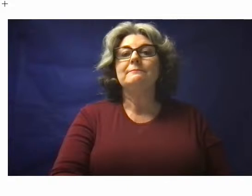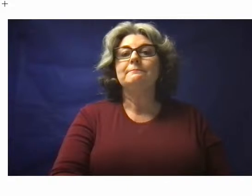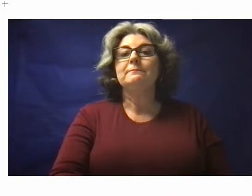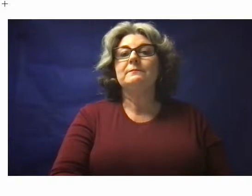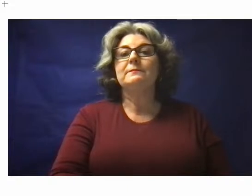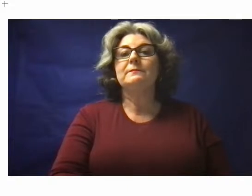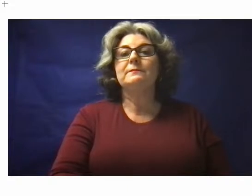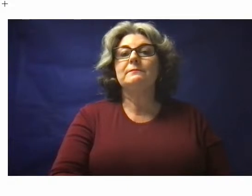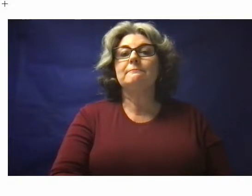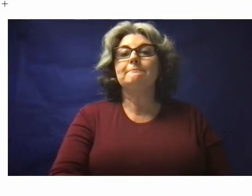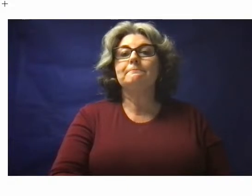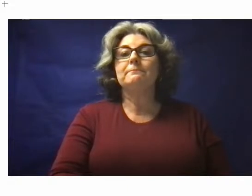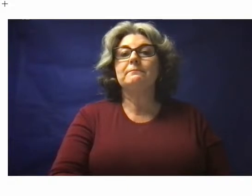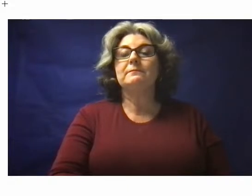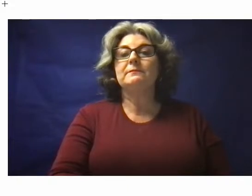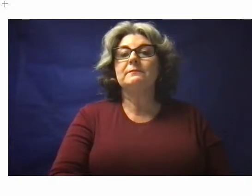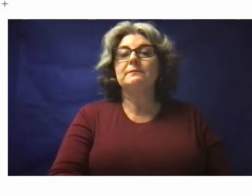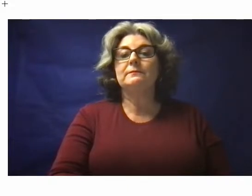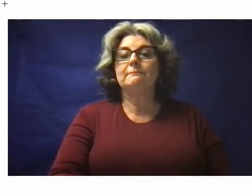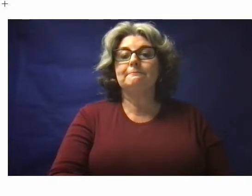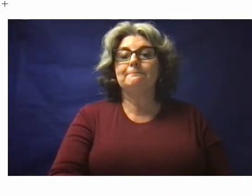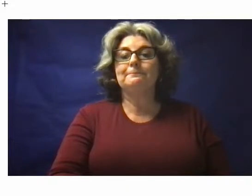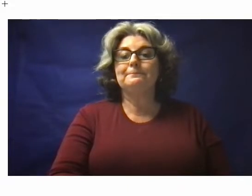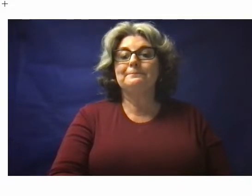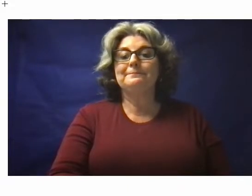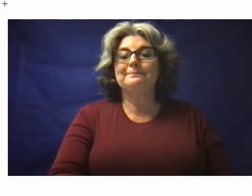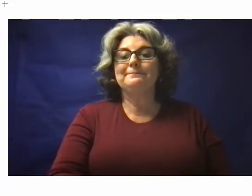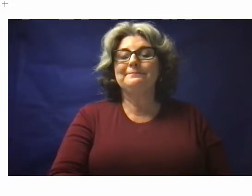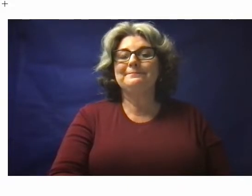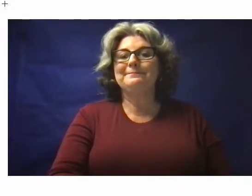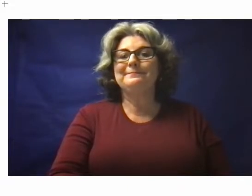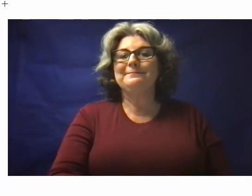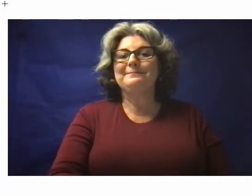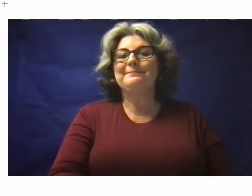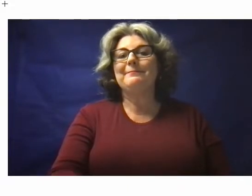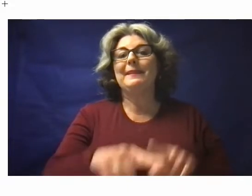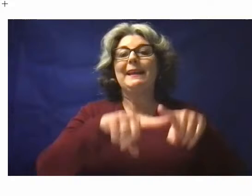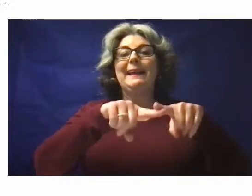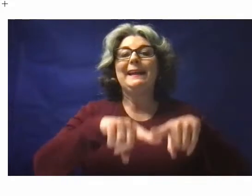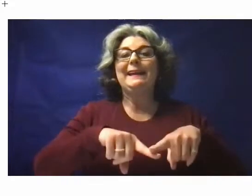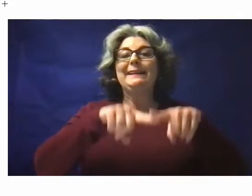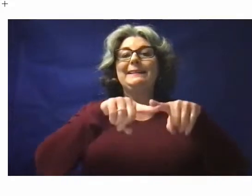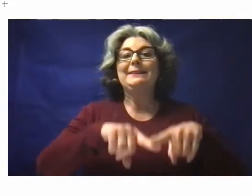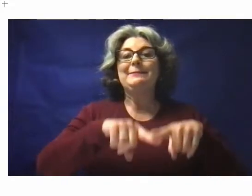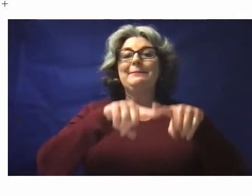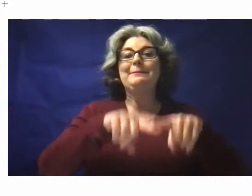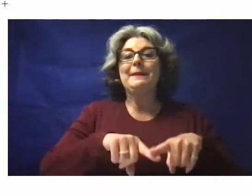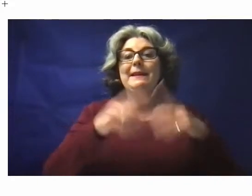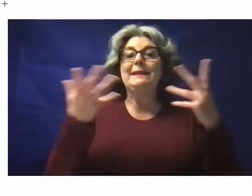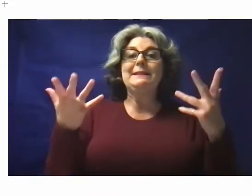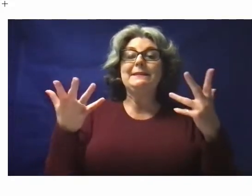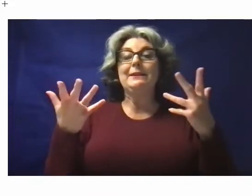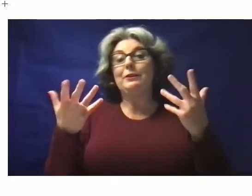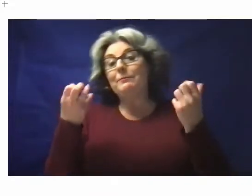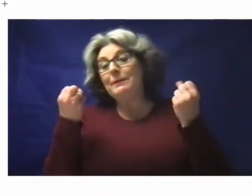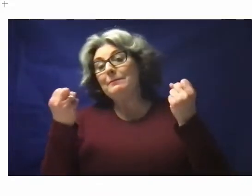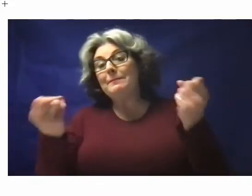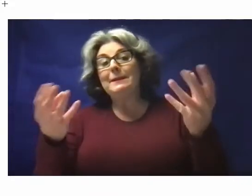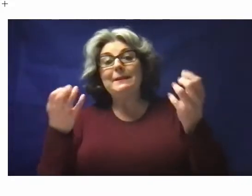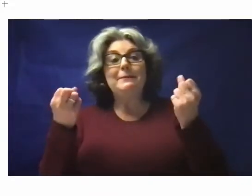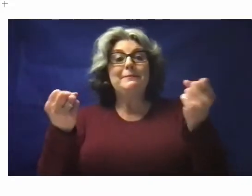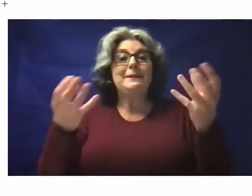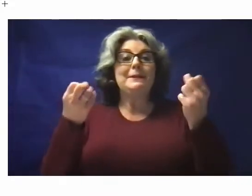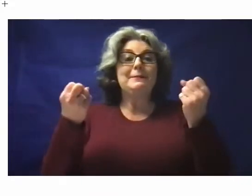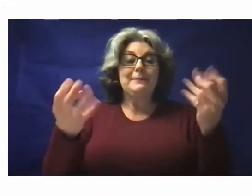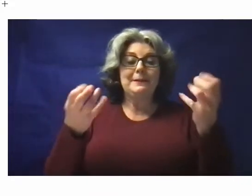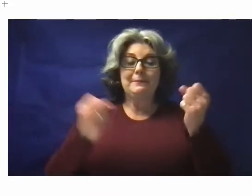The answer always is, it depends. It depends on number of candidates. It could be hundreds. If we go external, and